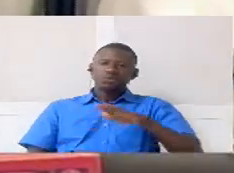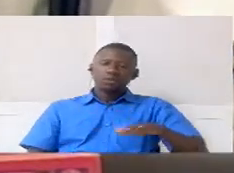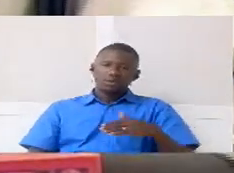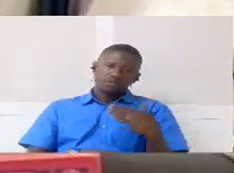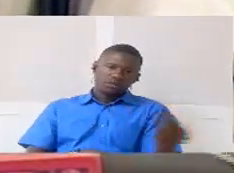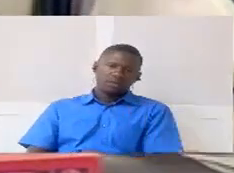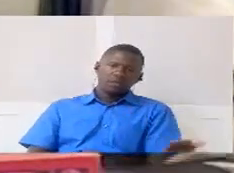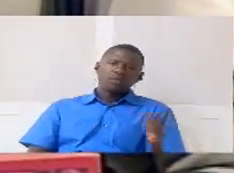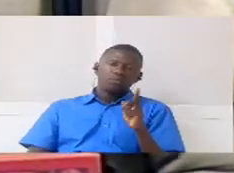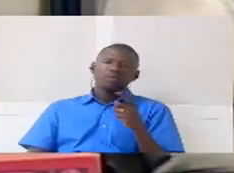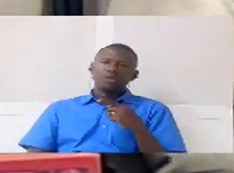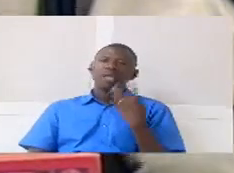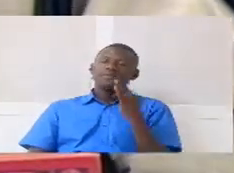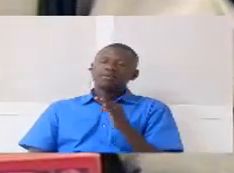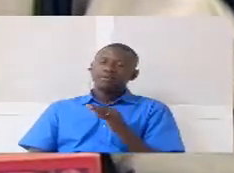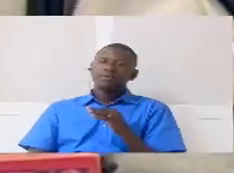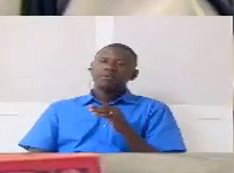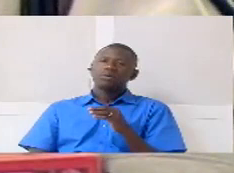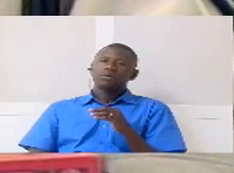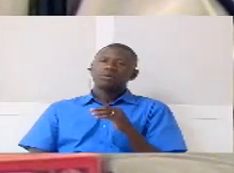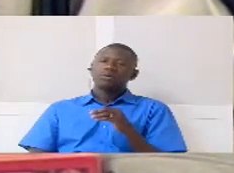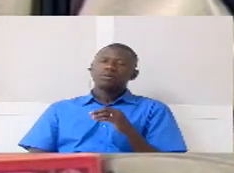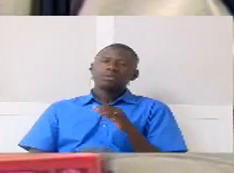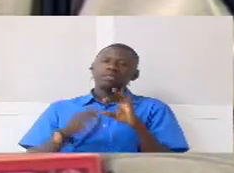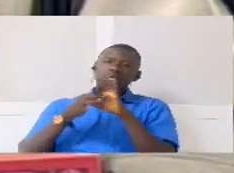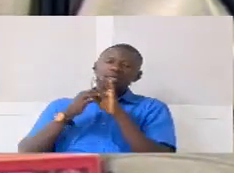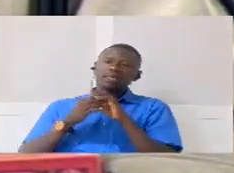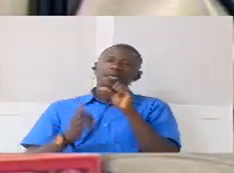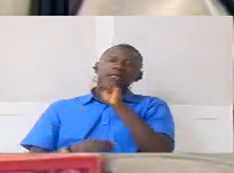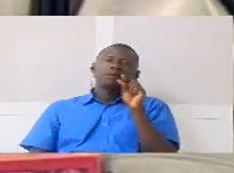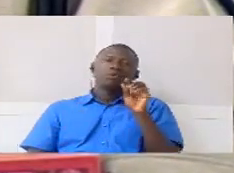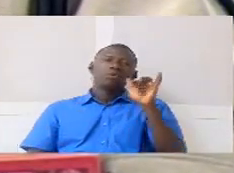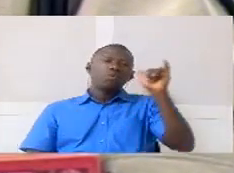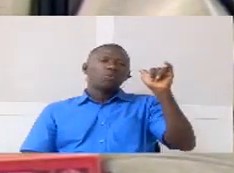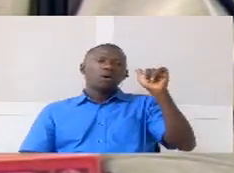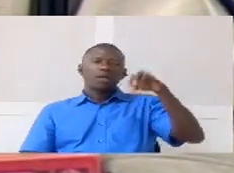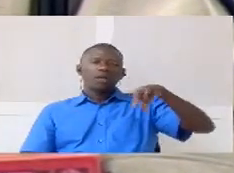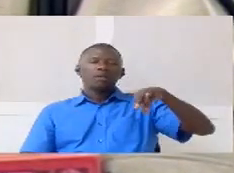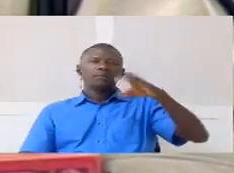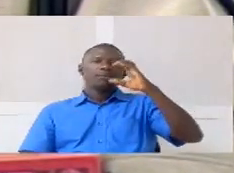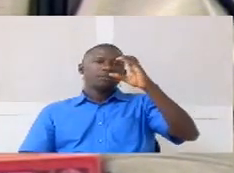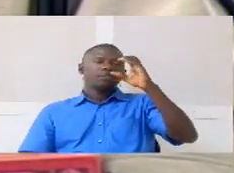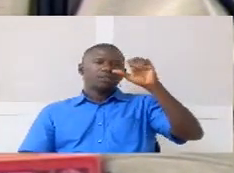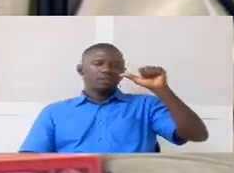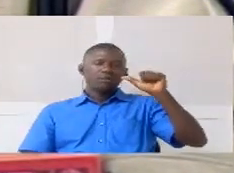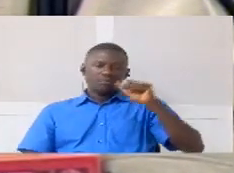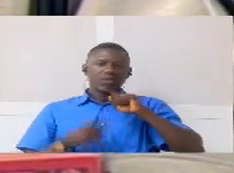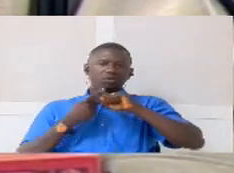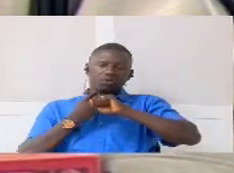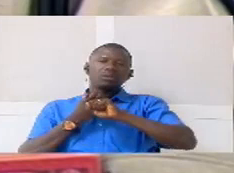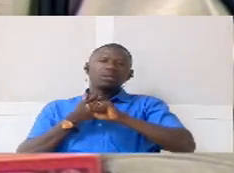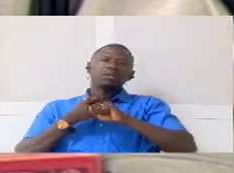during my ni e bulodu nyo buloko nole during my tenure at the juvenile wing I had a collaboration